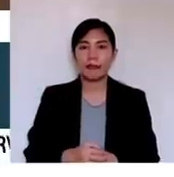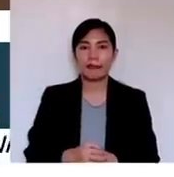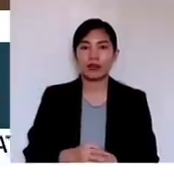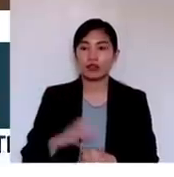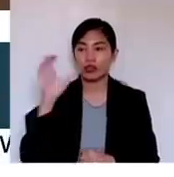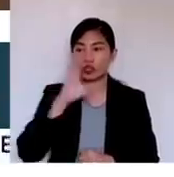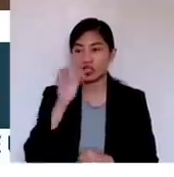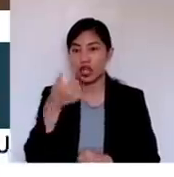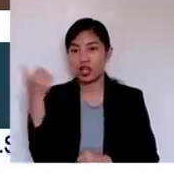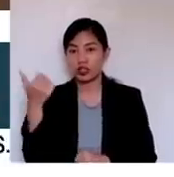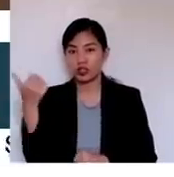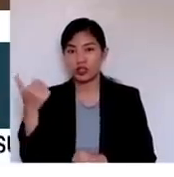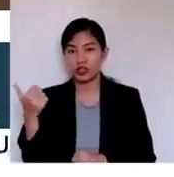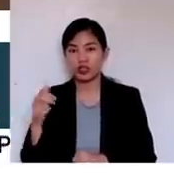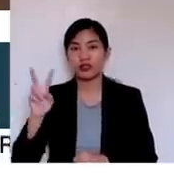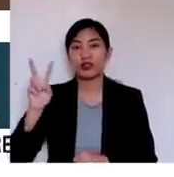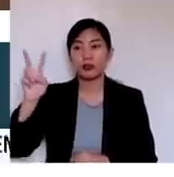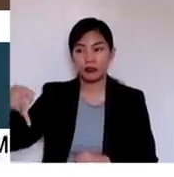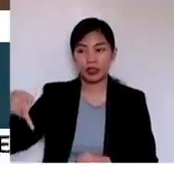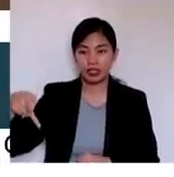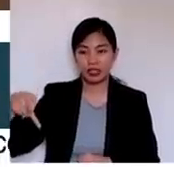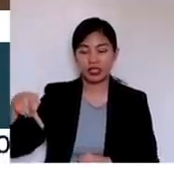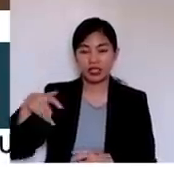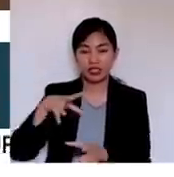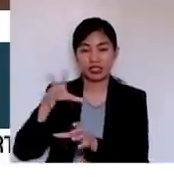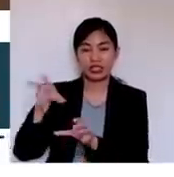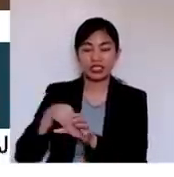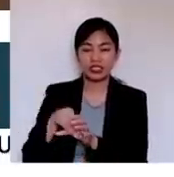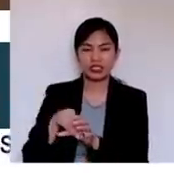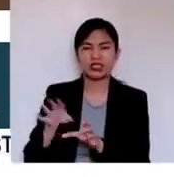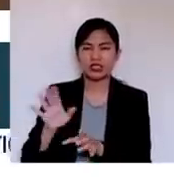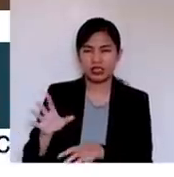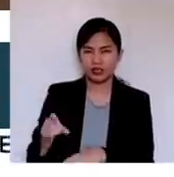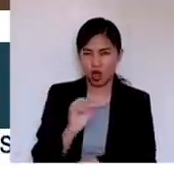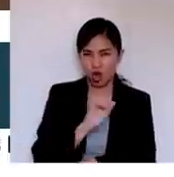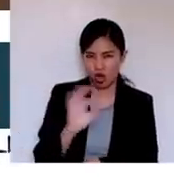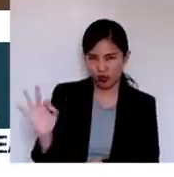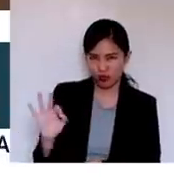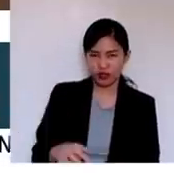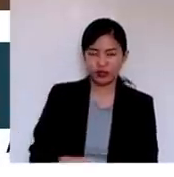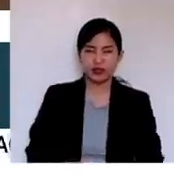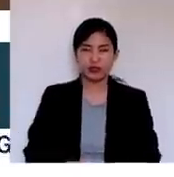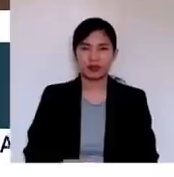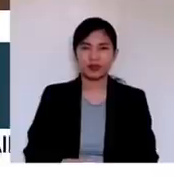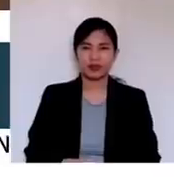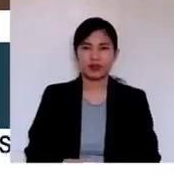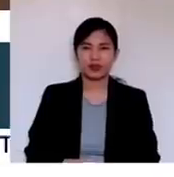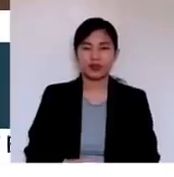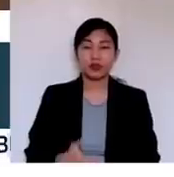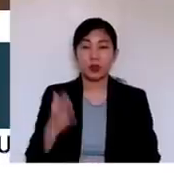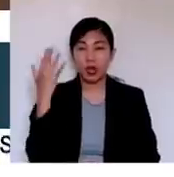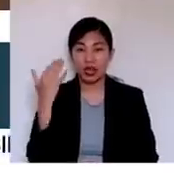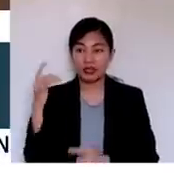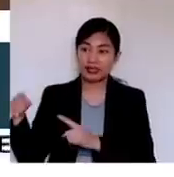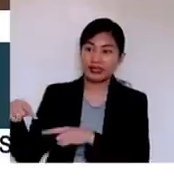would be terribly off-brand, because from the start, her campaign has always been, I'm not about opportunistic politics.